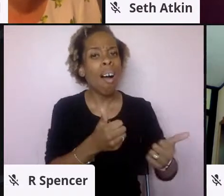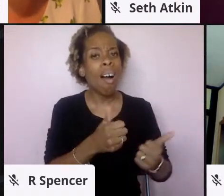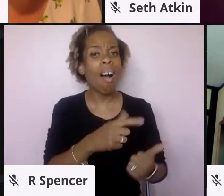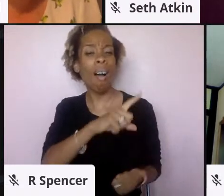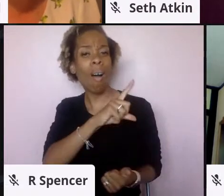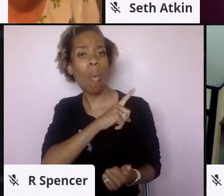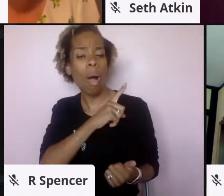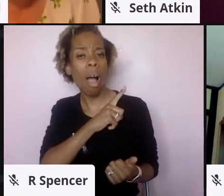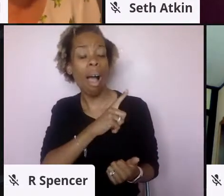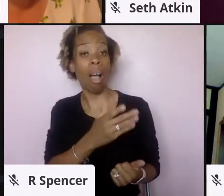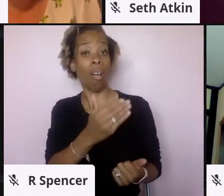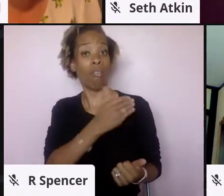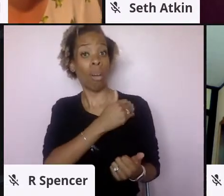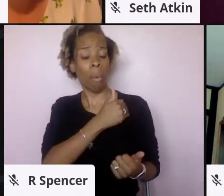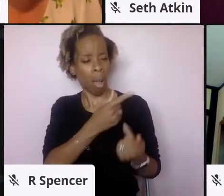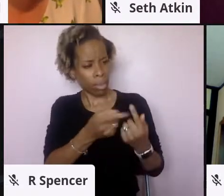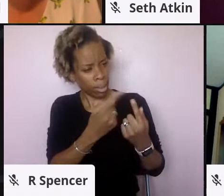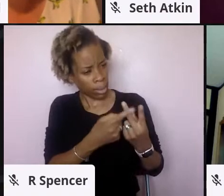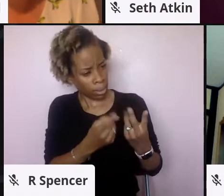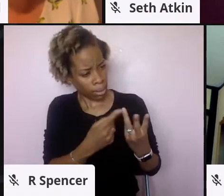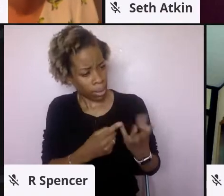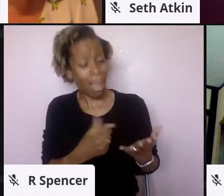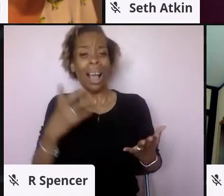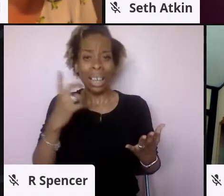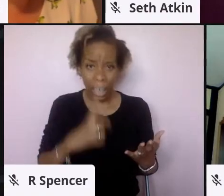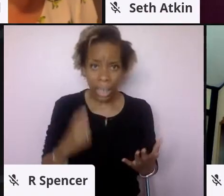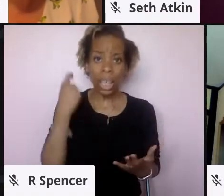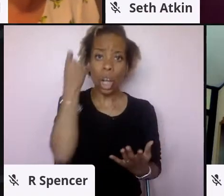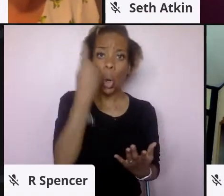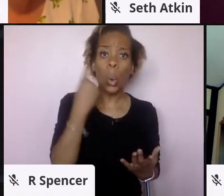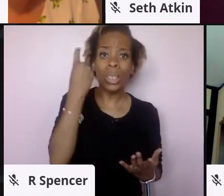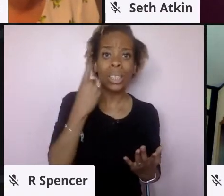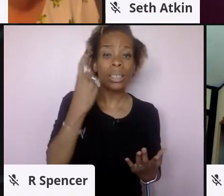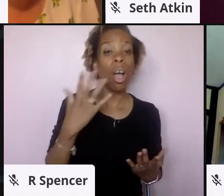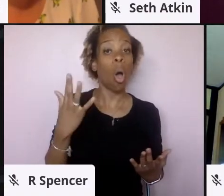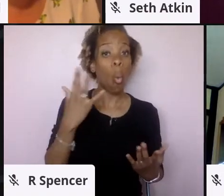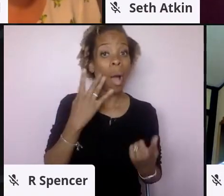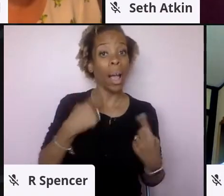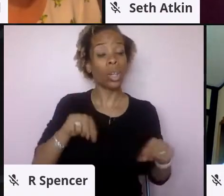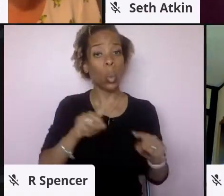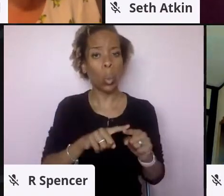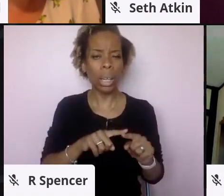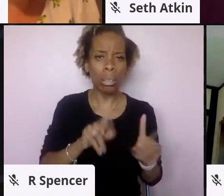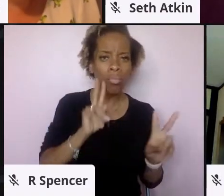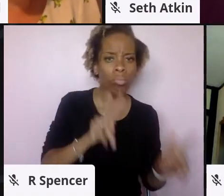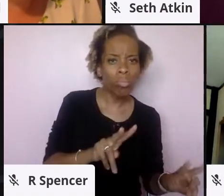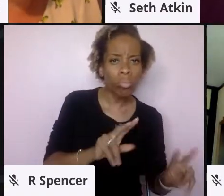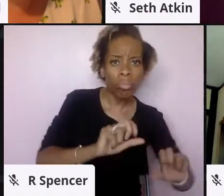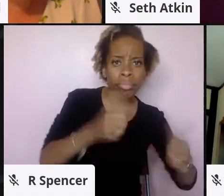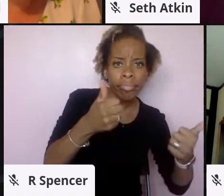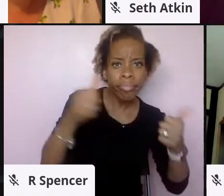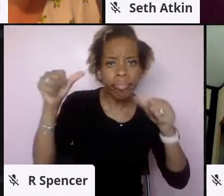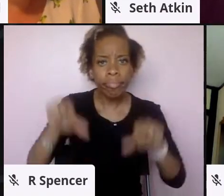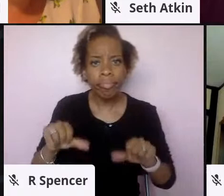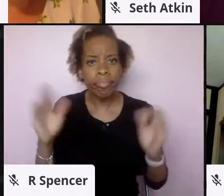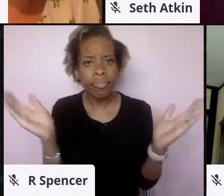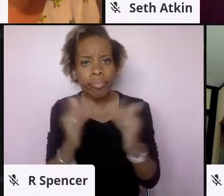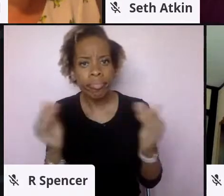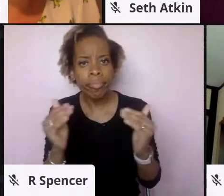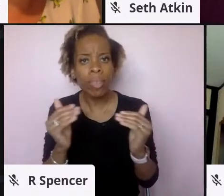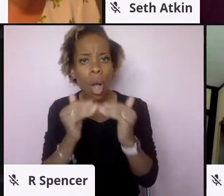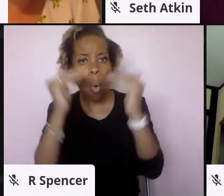the different things that we need to consider whenever we are looking at how well employers are meeting their